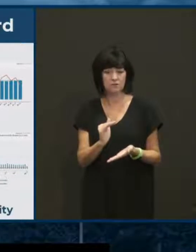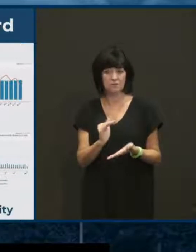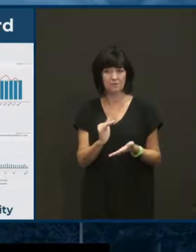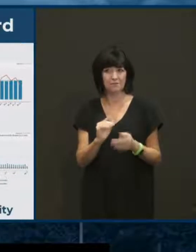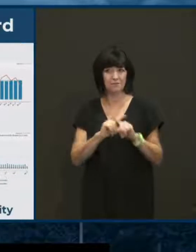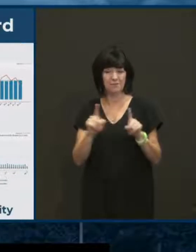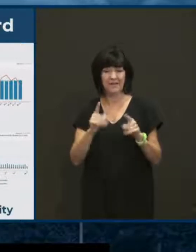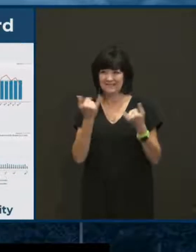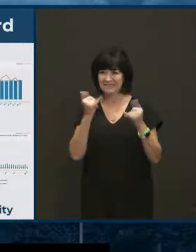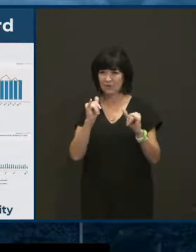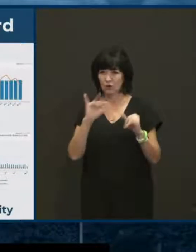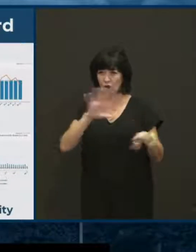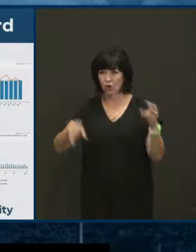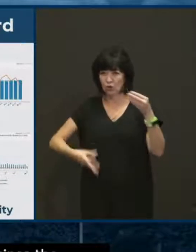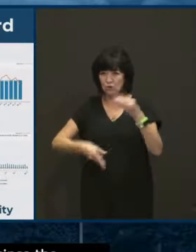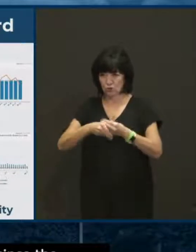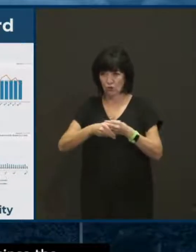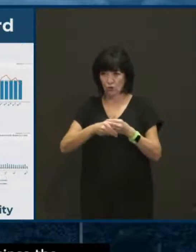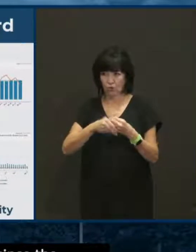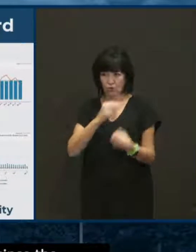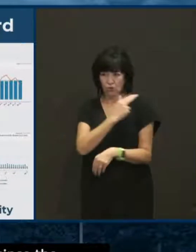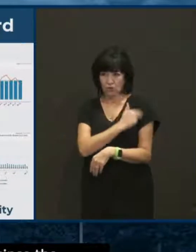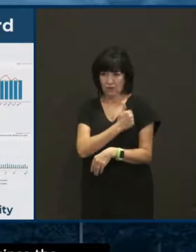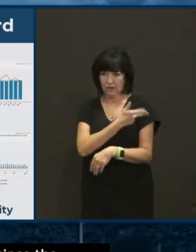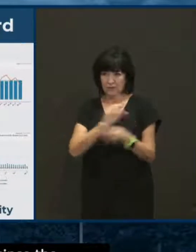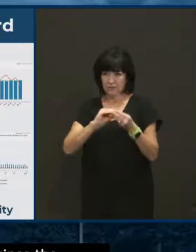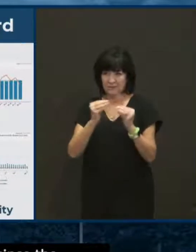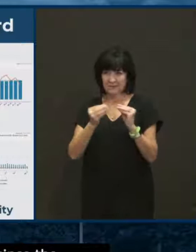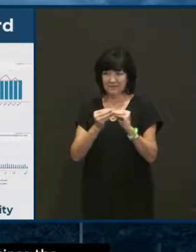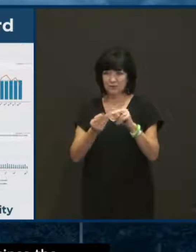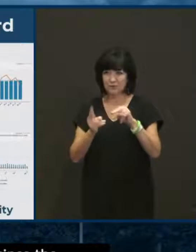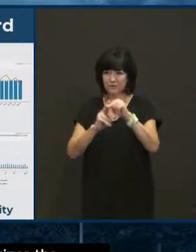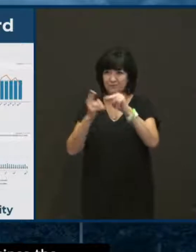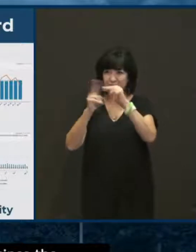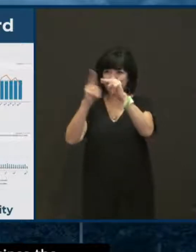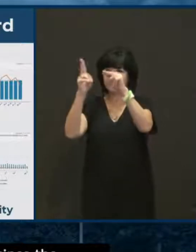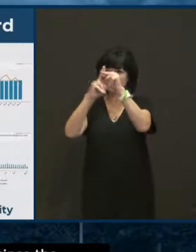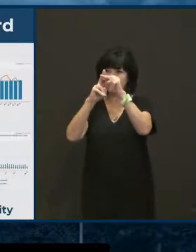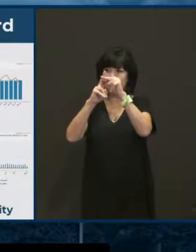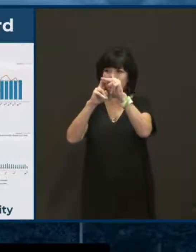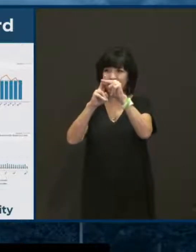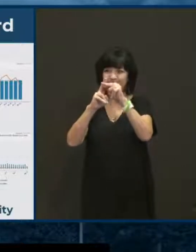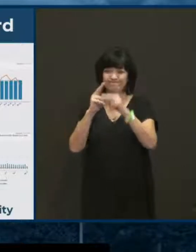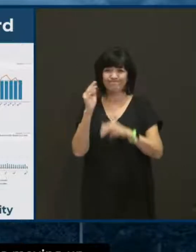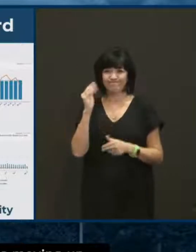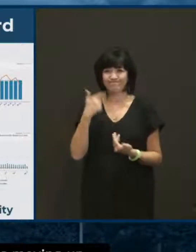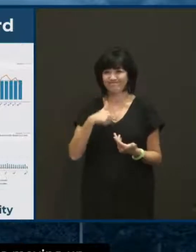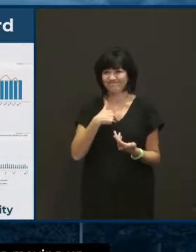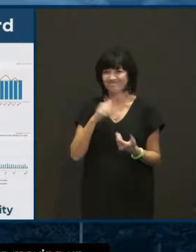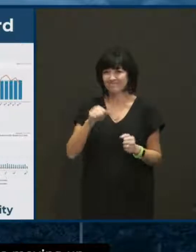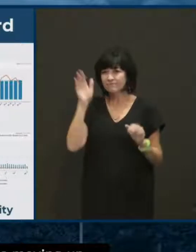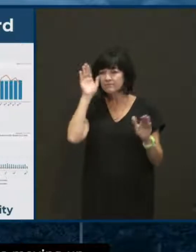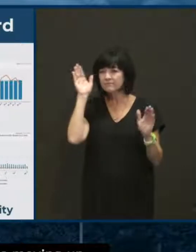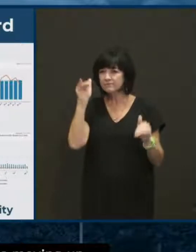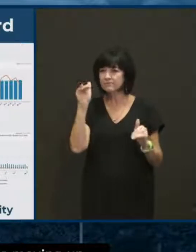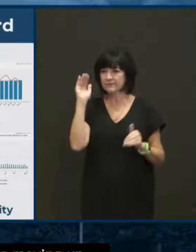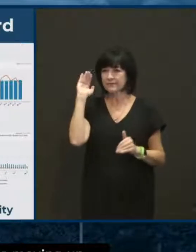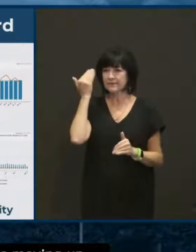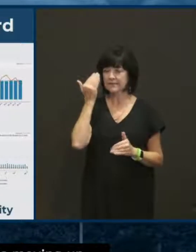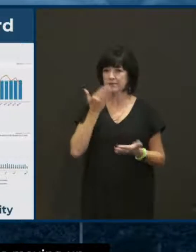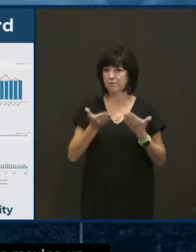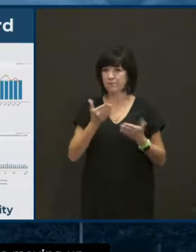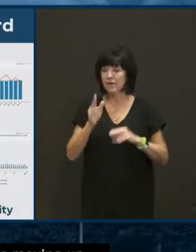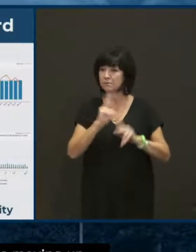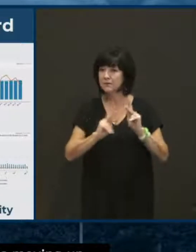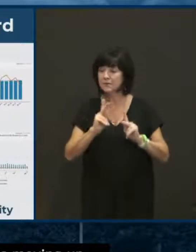total hospitalization is moving up, we can expect that people who are being hospitalized are maybe staying